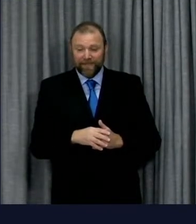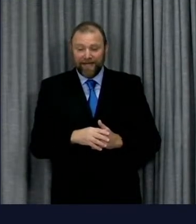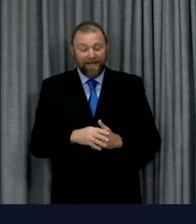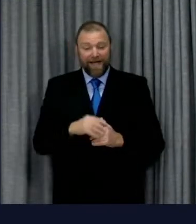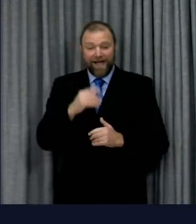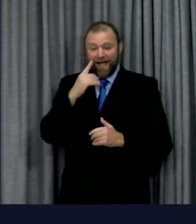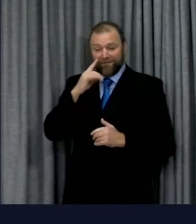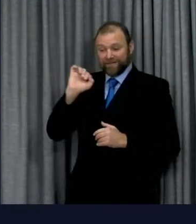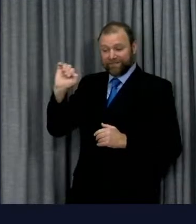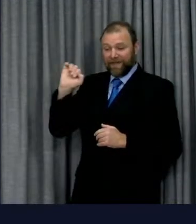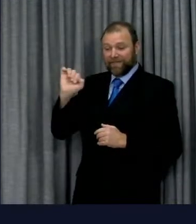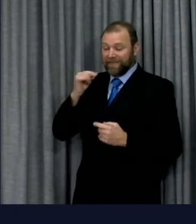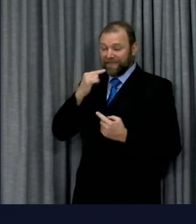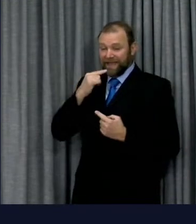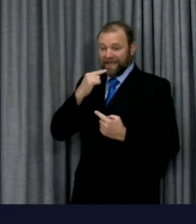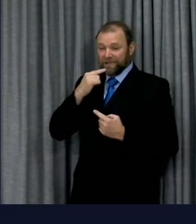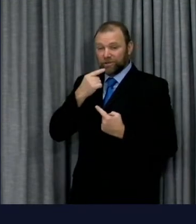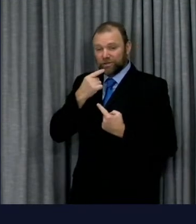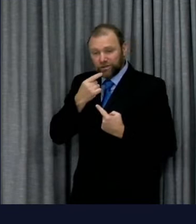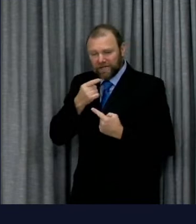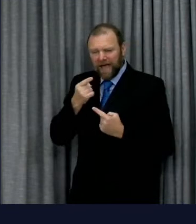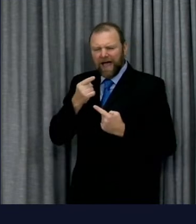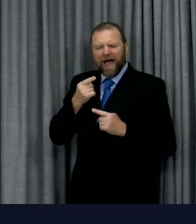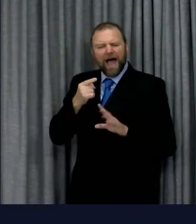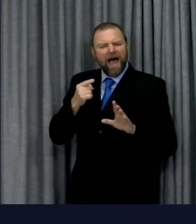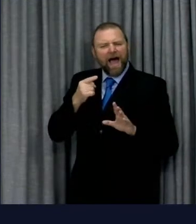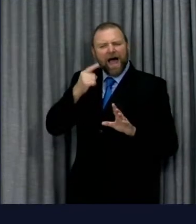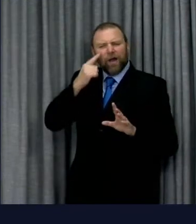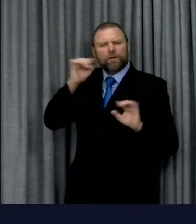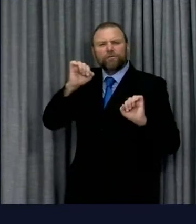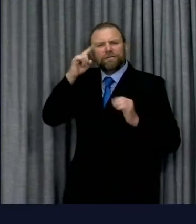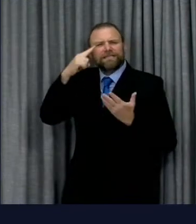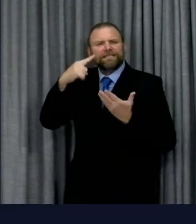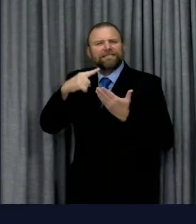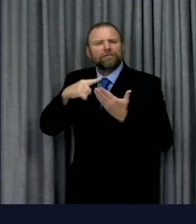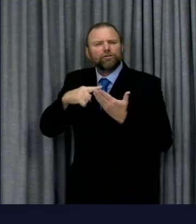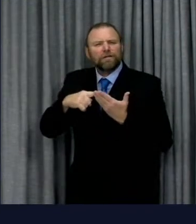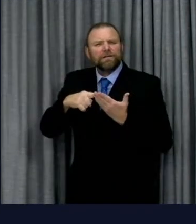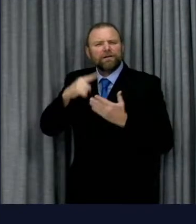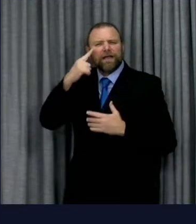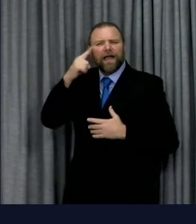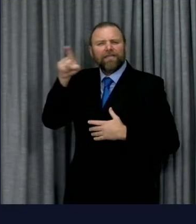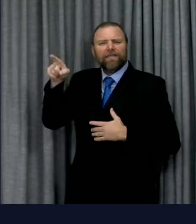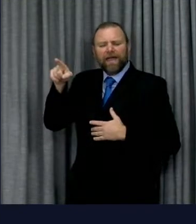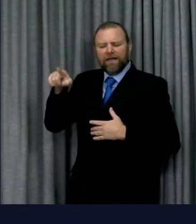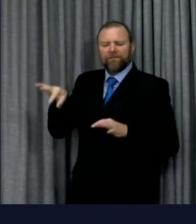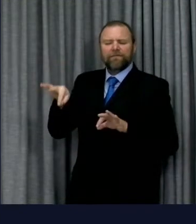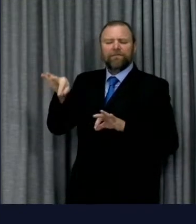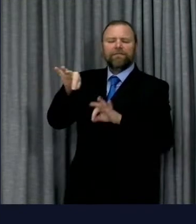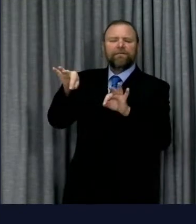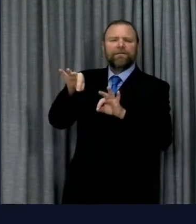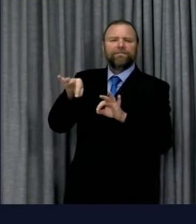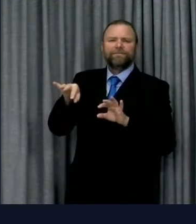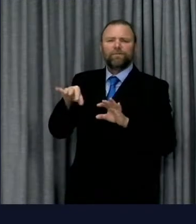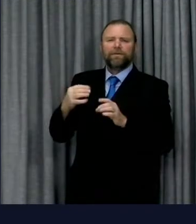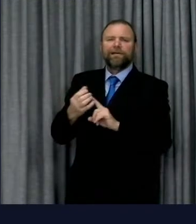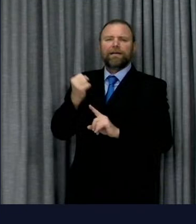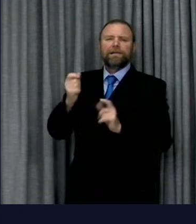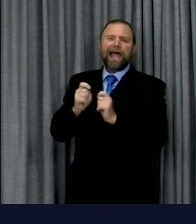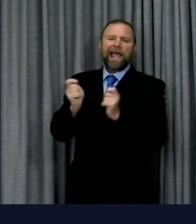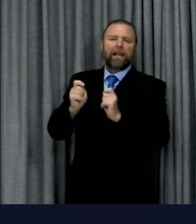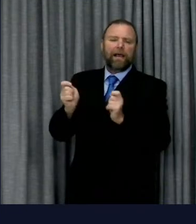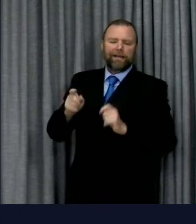suggestion to follow. I don't think it is a decision. I think it was one of those, floated things in order to capture a